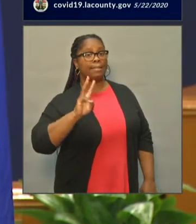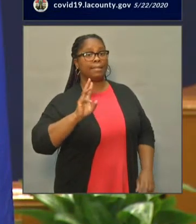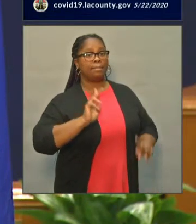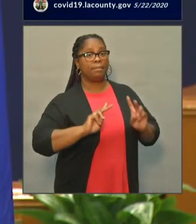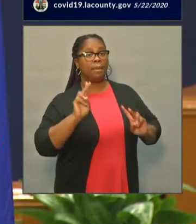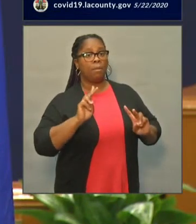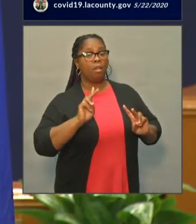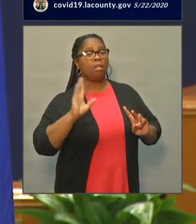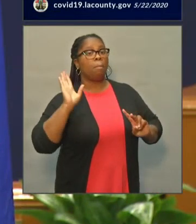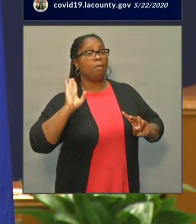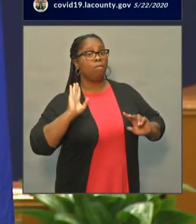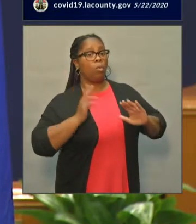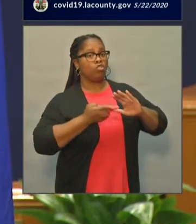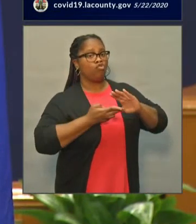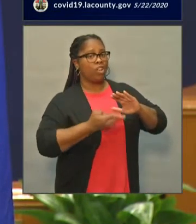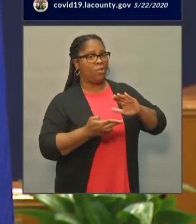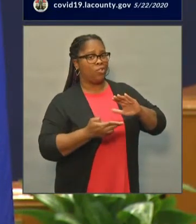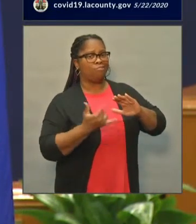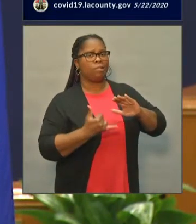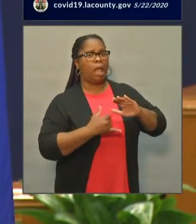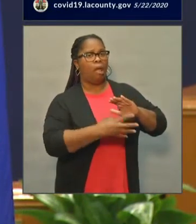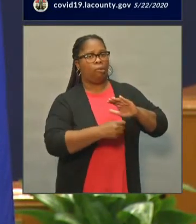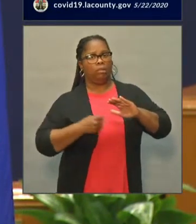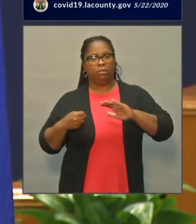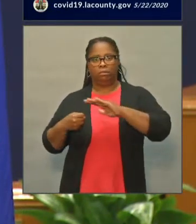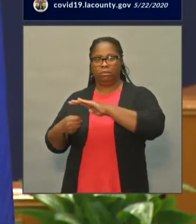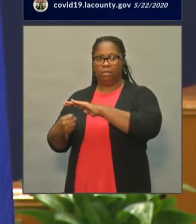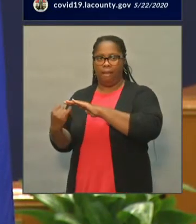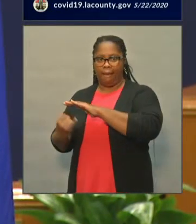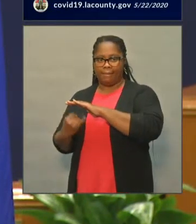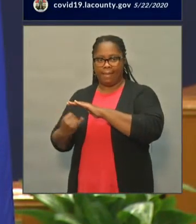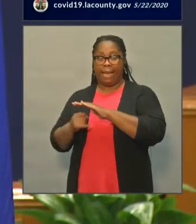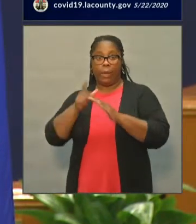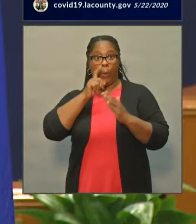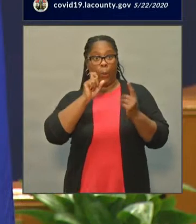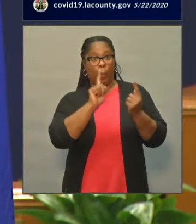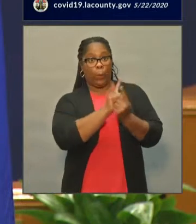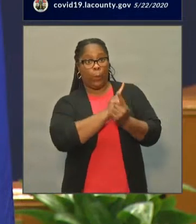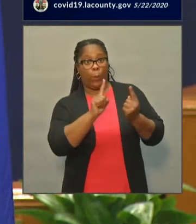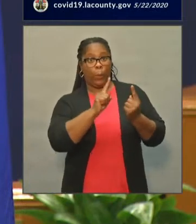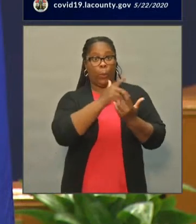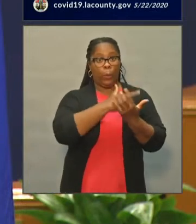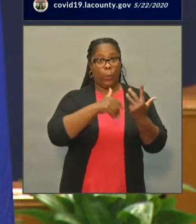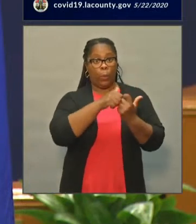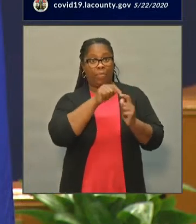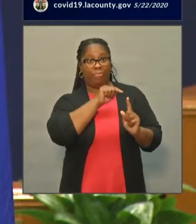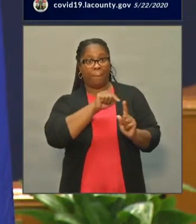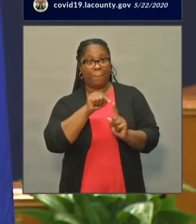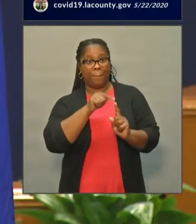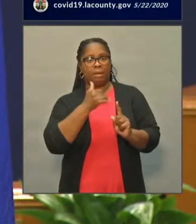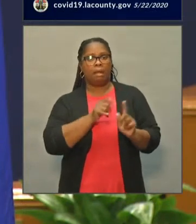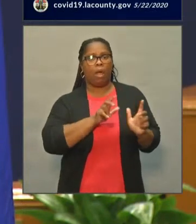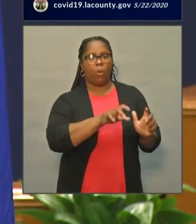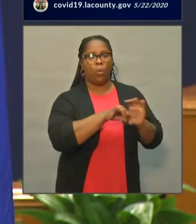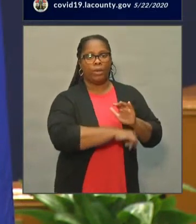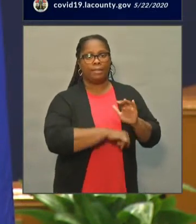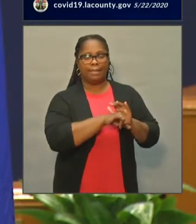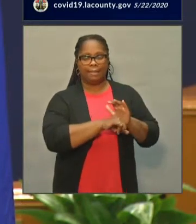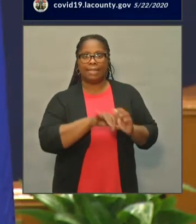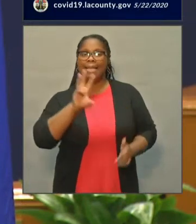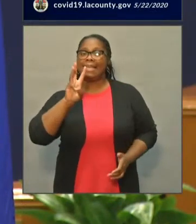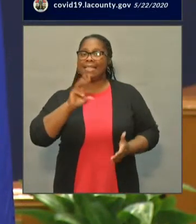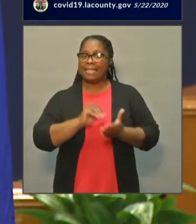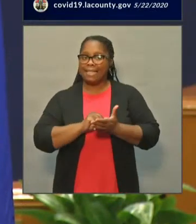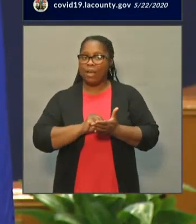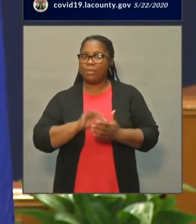sheltered and were appropriately isolated, and their close contacts have been quarantined. There are